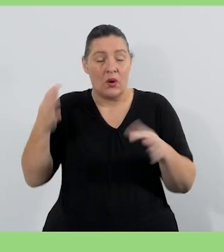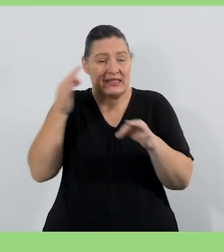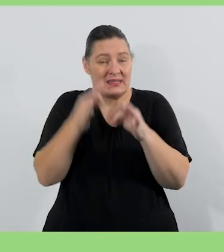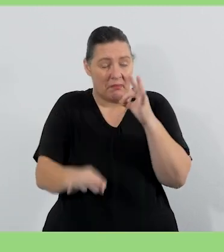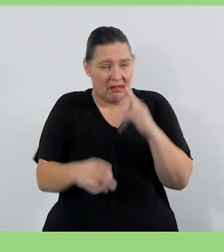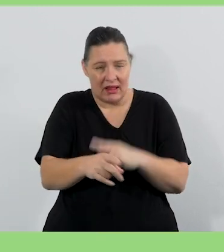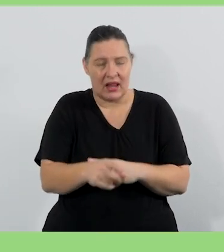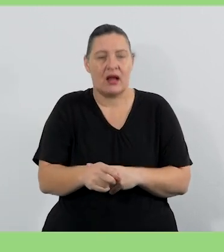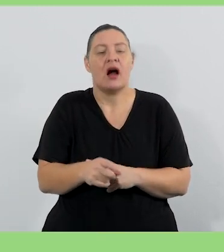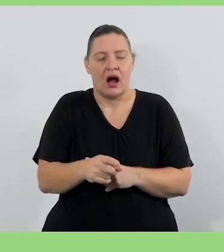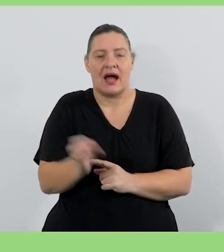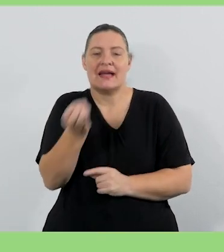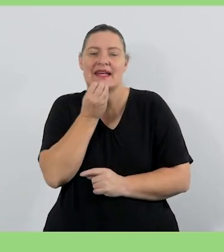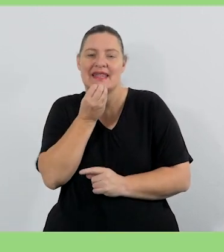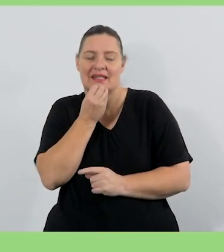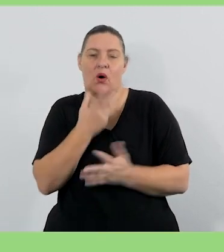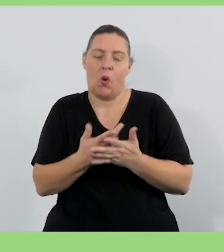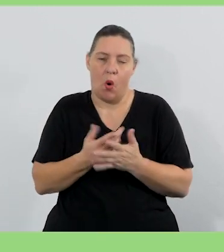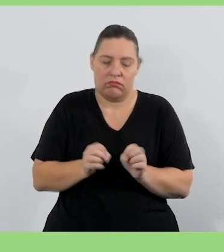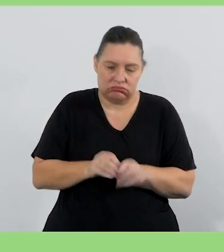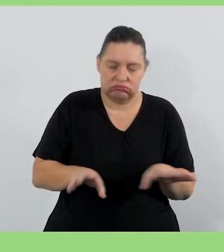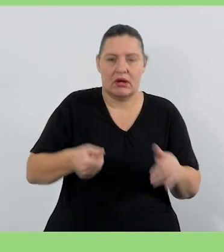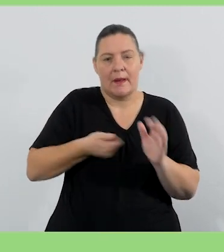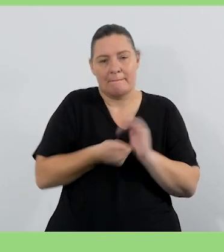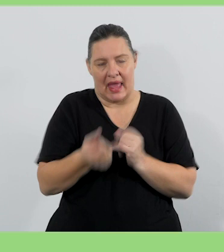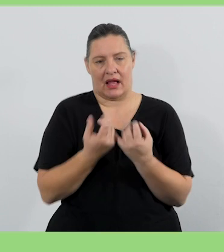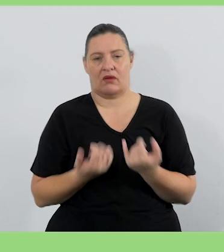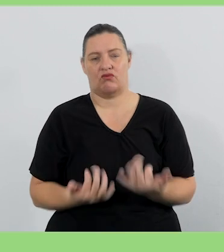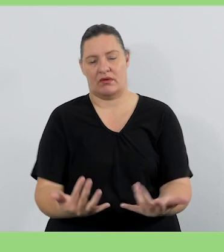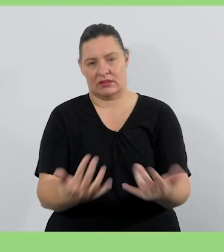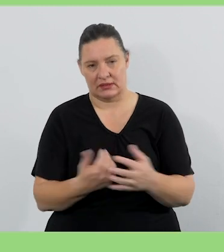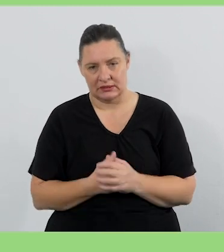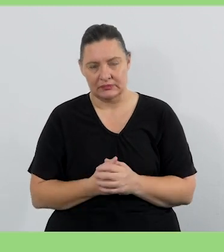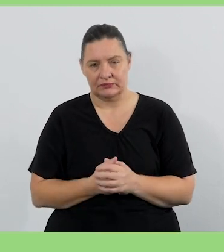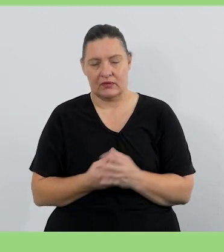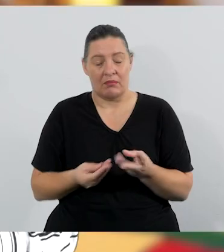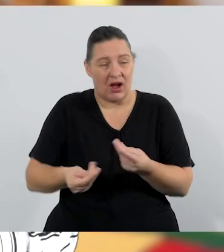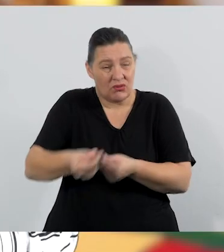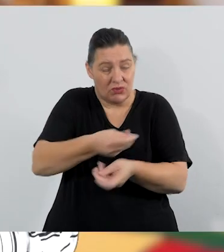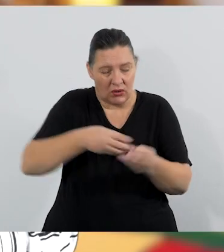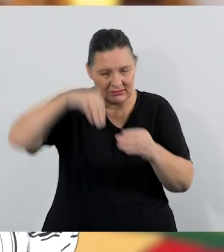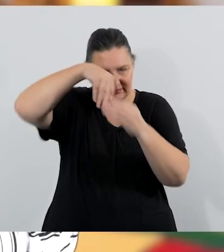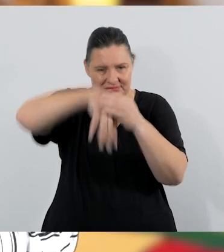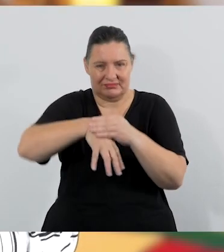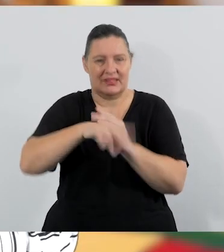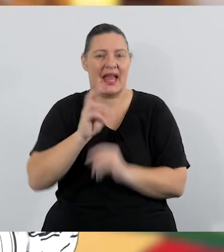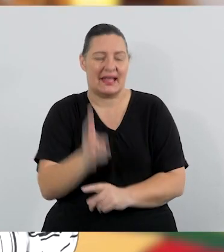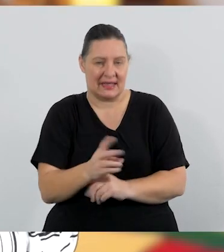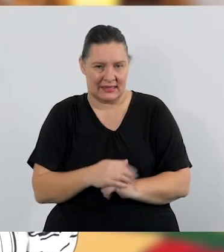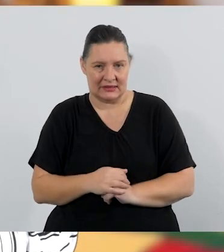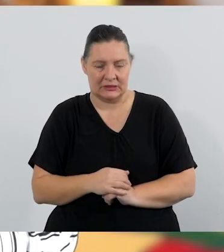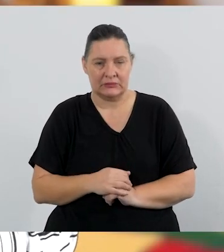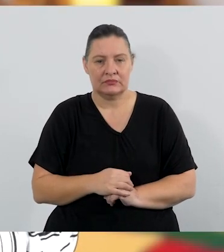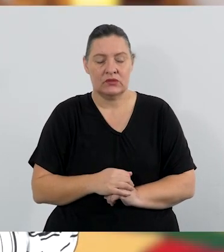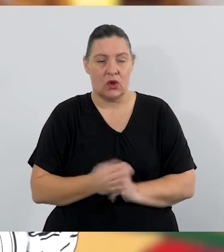simpler substances are then eaten or released back into the soil. So when the decomposers break down these